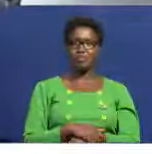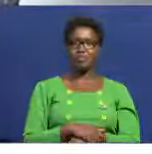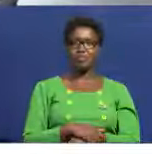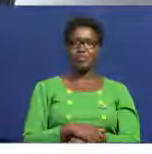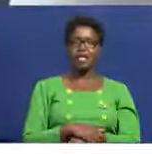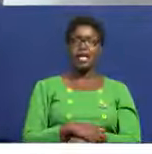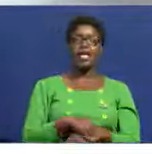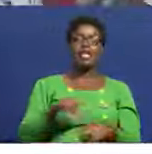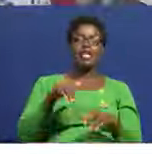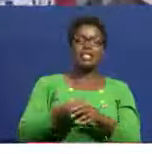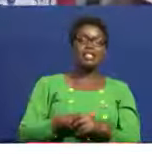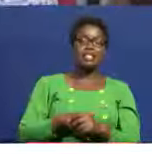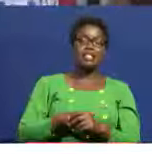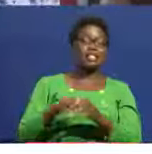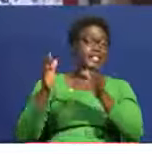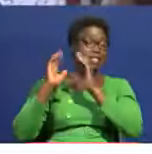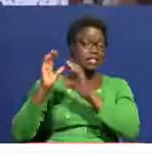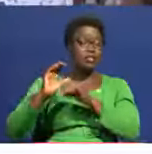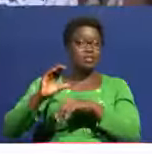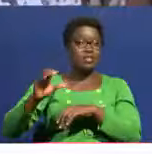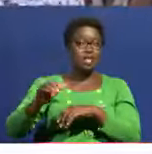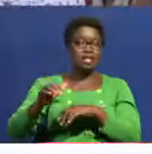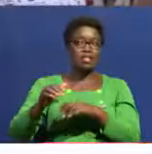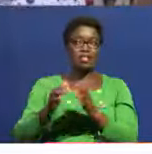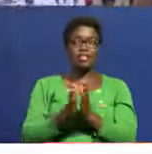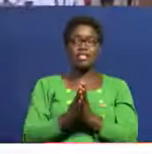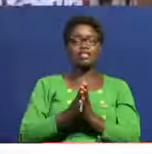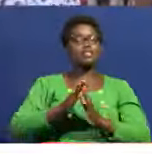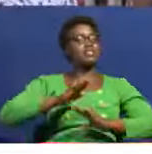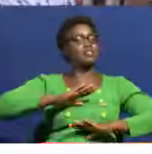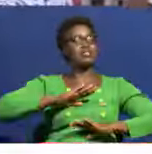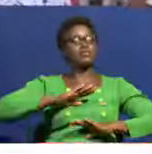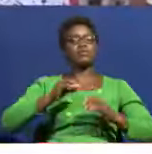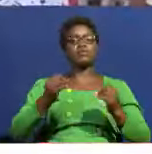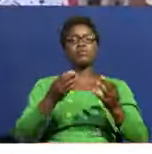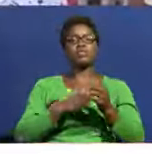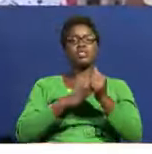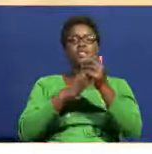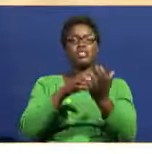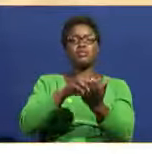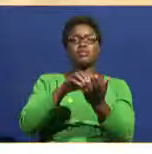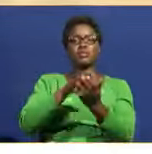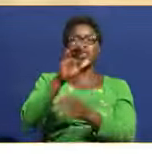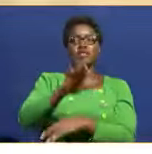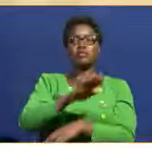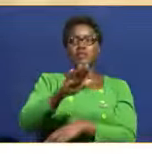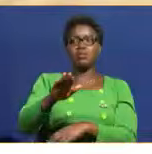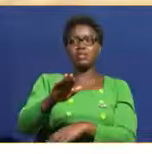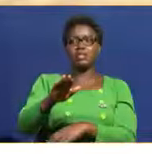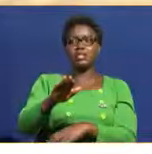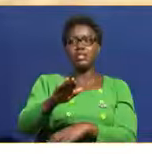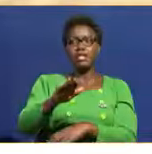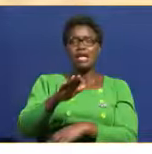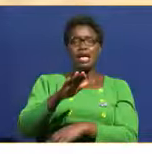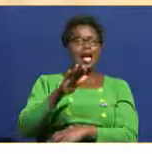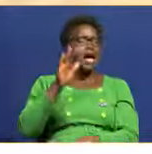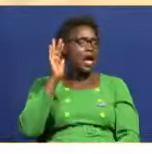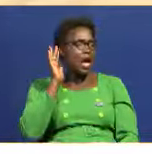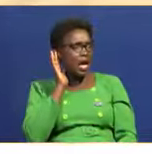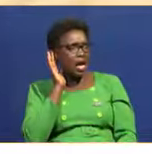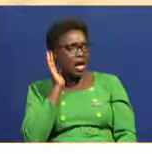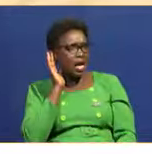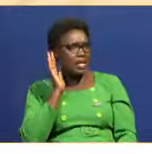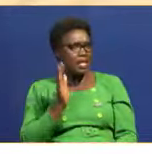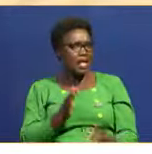Speaking at Pangani, Kilifi County, Ichung'wah said that he was contended with the majority leader position in parliament. Nimesikia mko na maneno mpaka iko